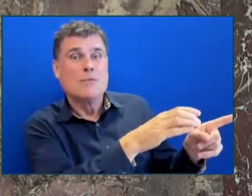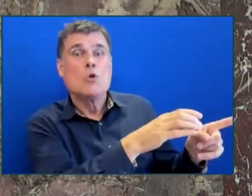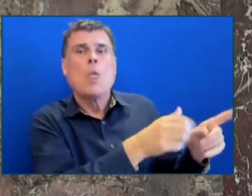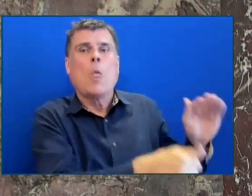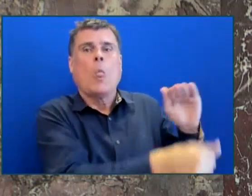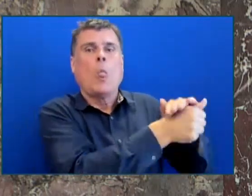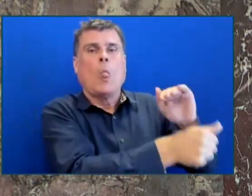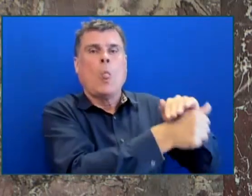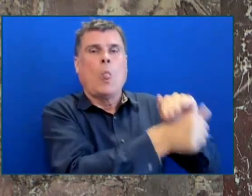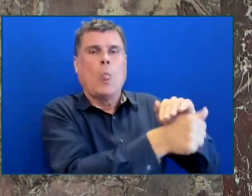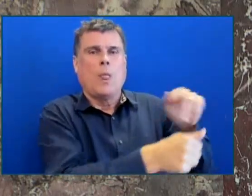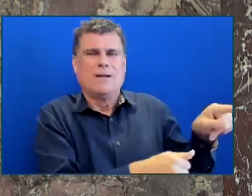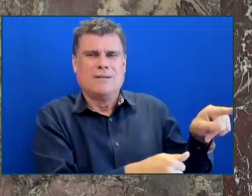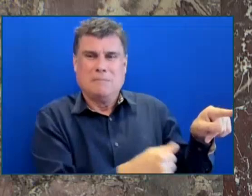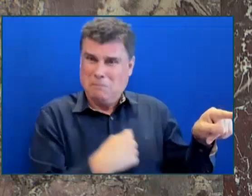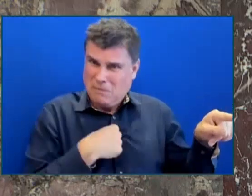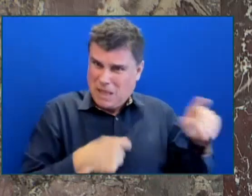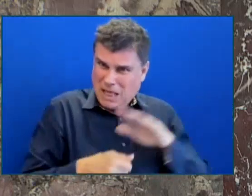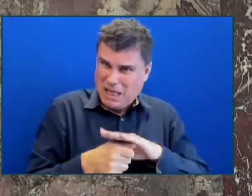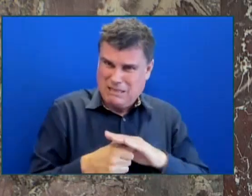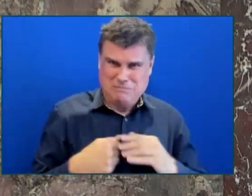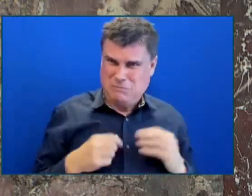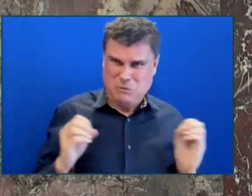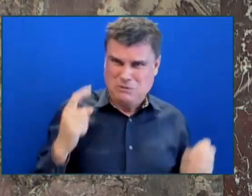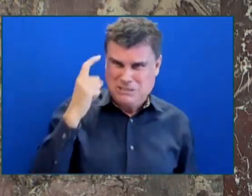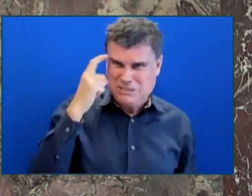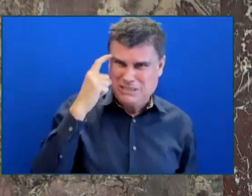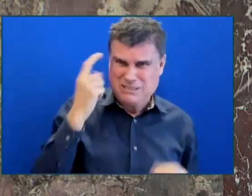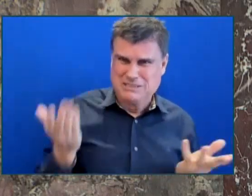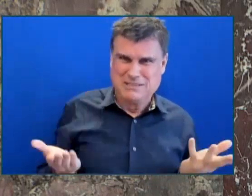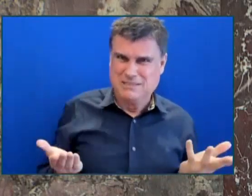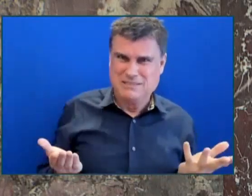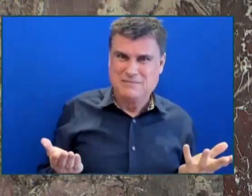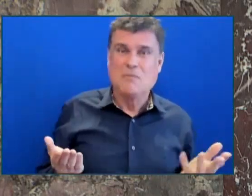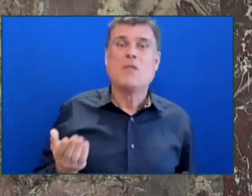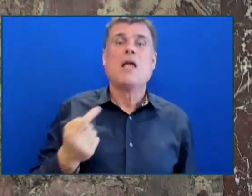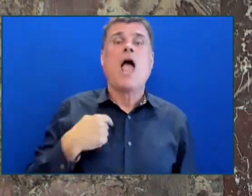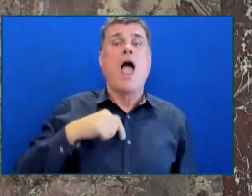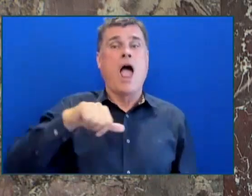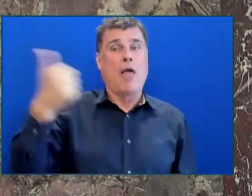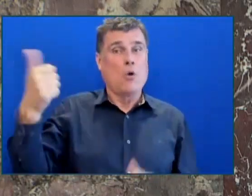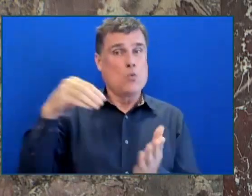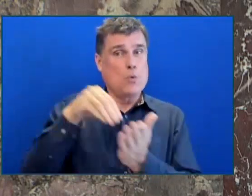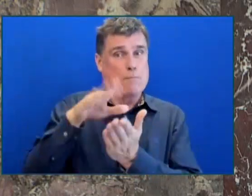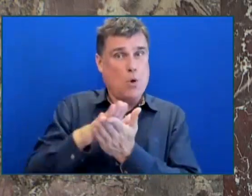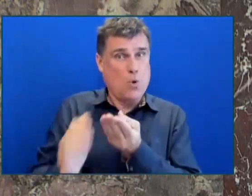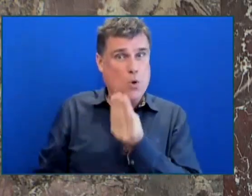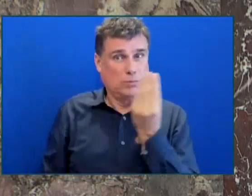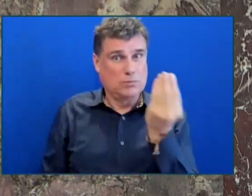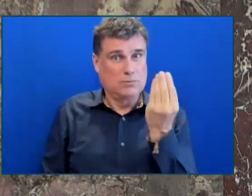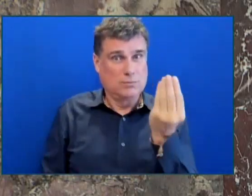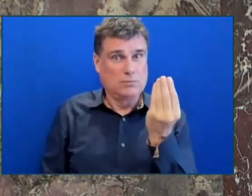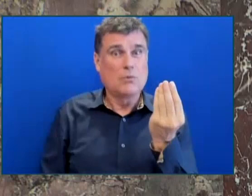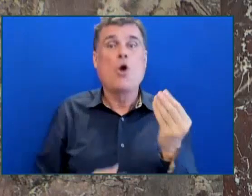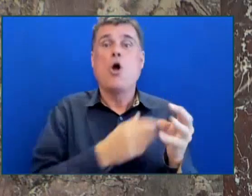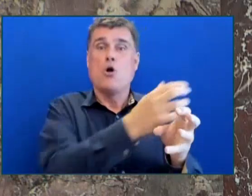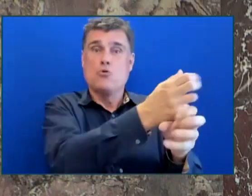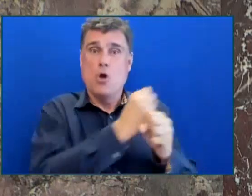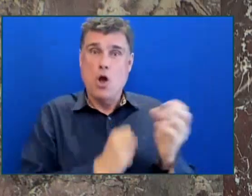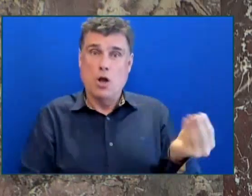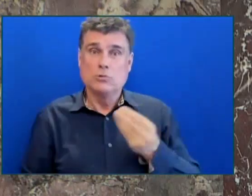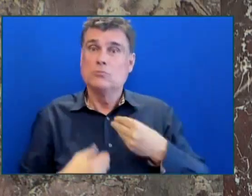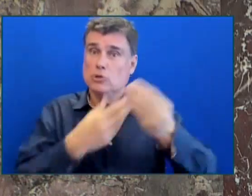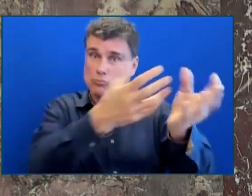release. There was a report about money laundering. There was a report about ICBC, where pages were literally ripped